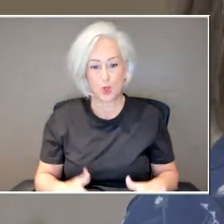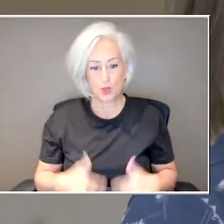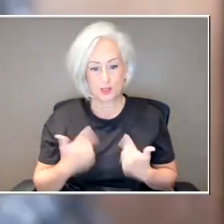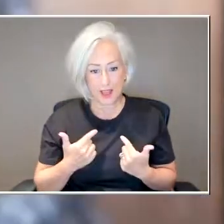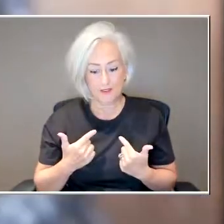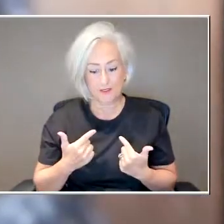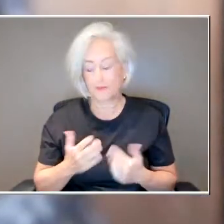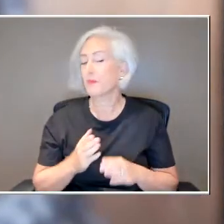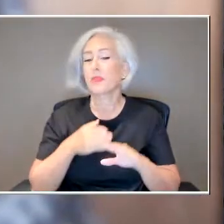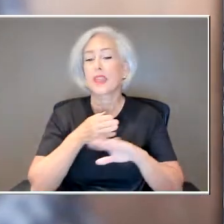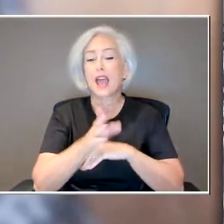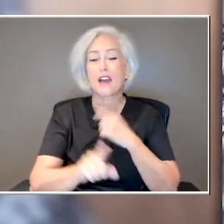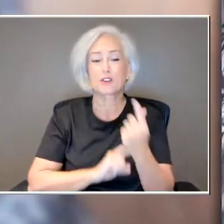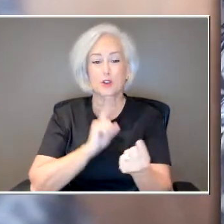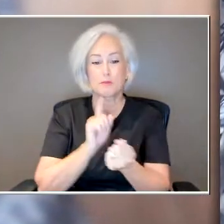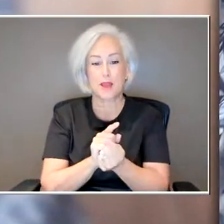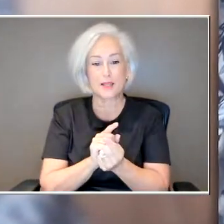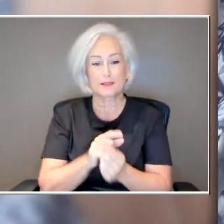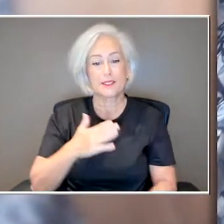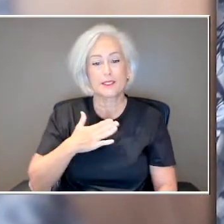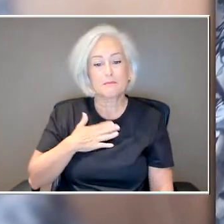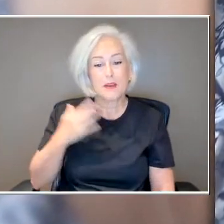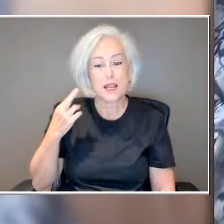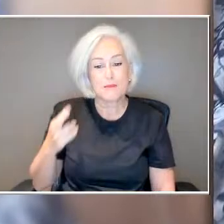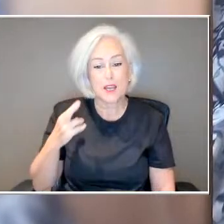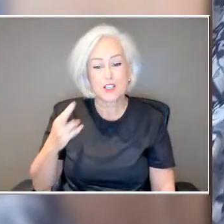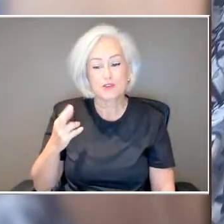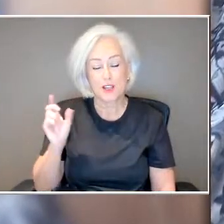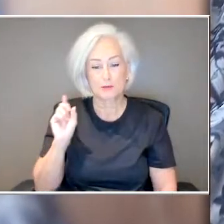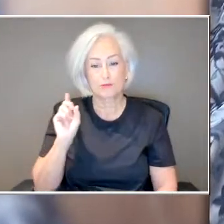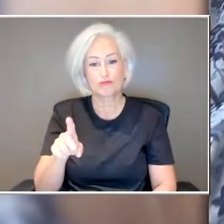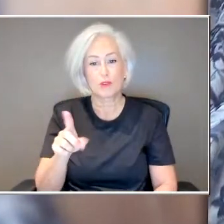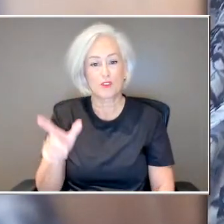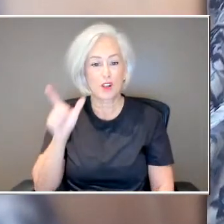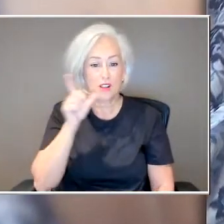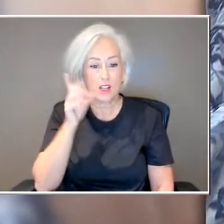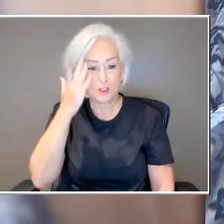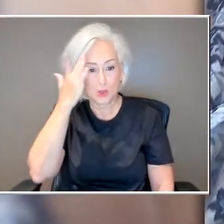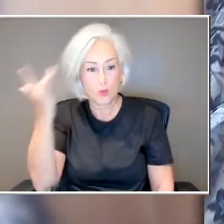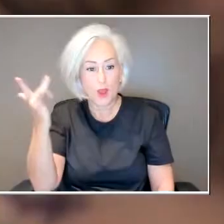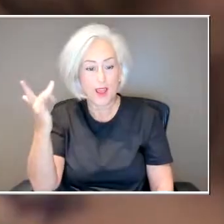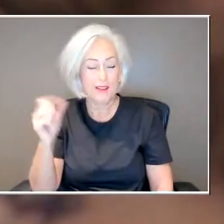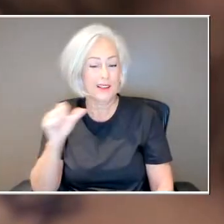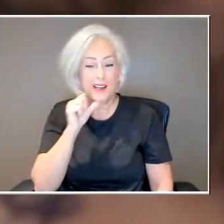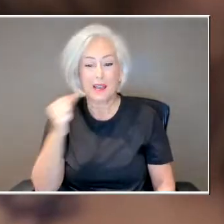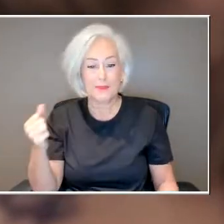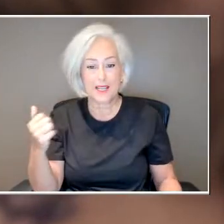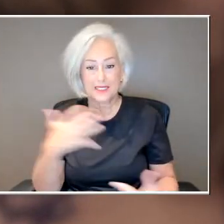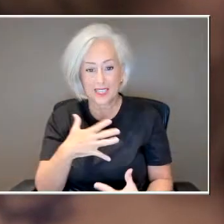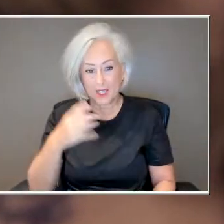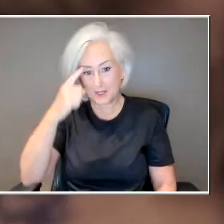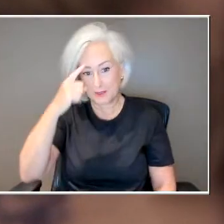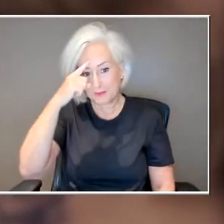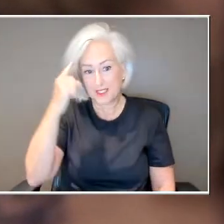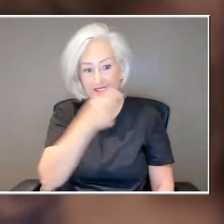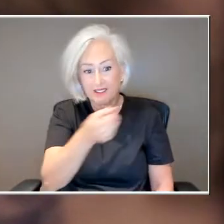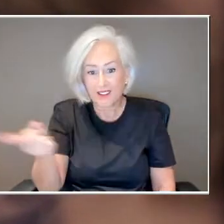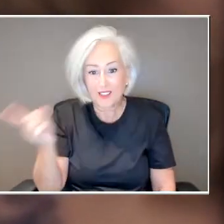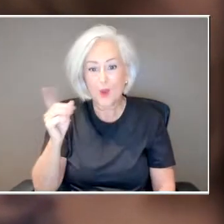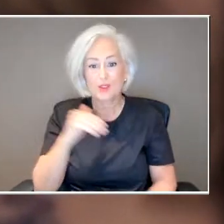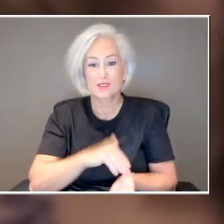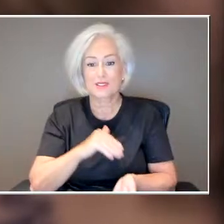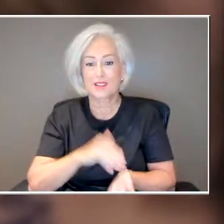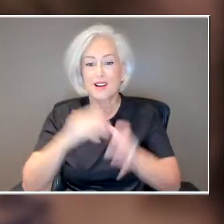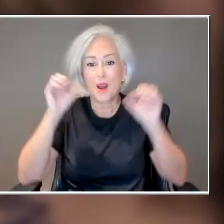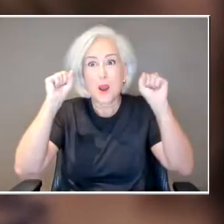lunch, and she just said, "You know why I'm not scared for you?" She said, "Because these doctors are the most amazing people ever." And she was right.